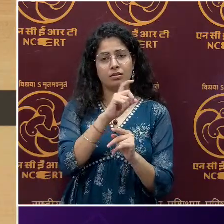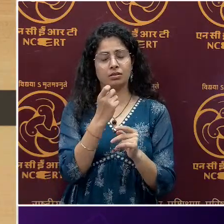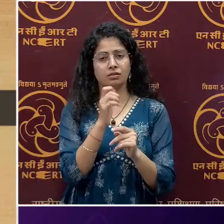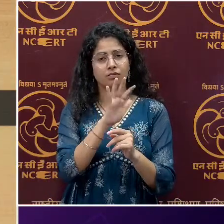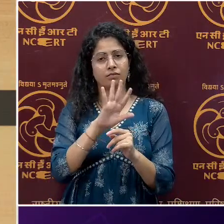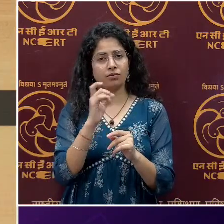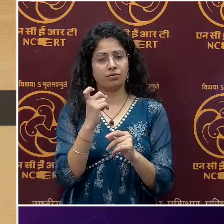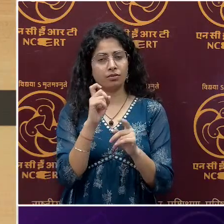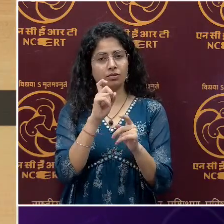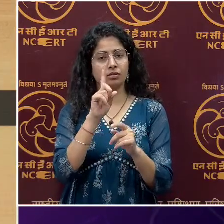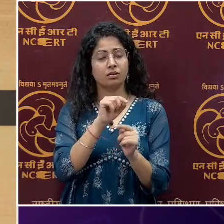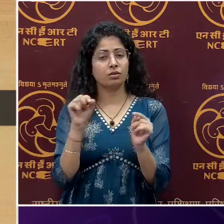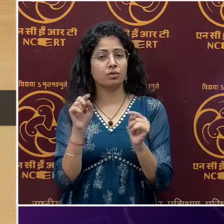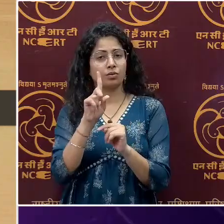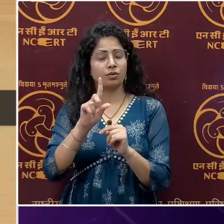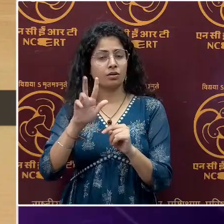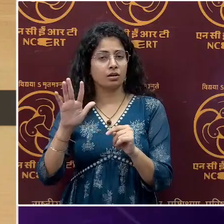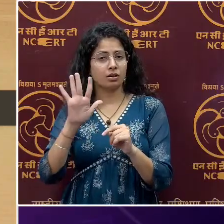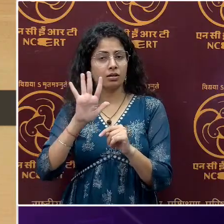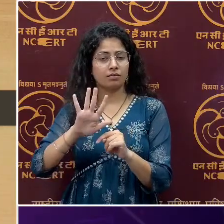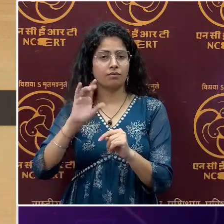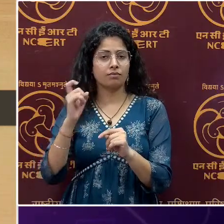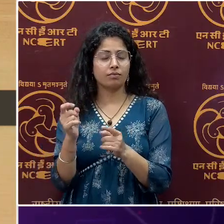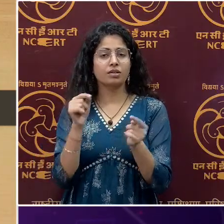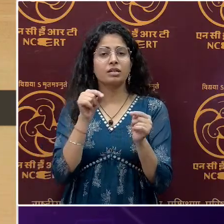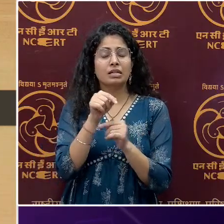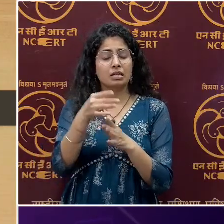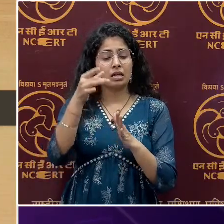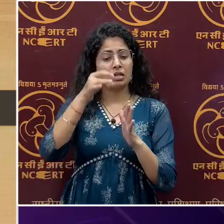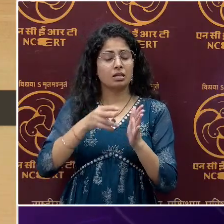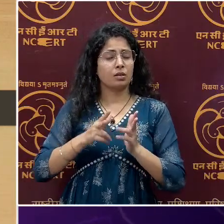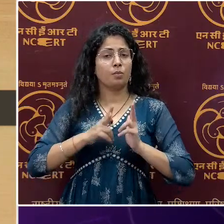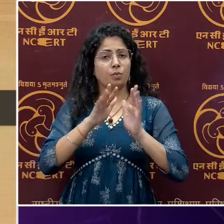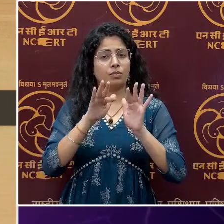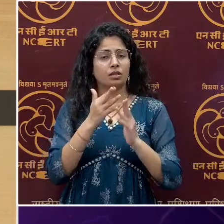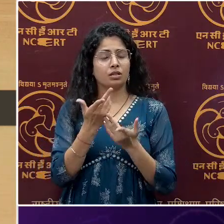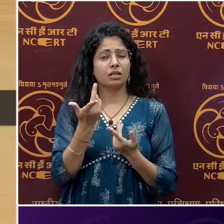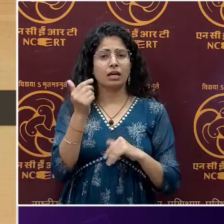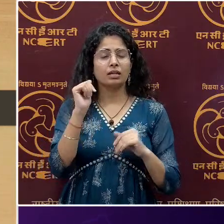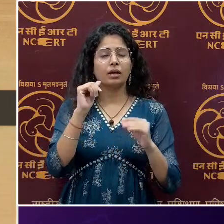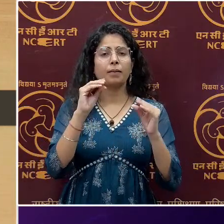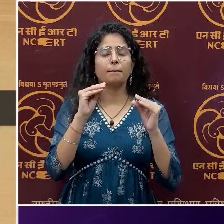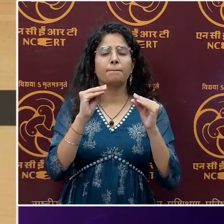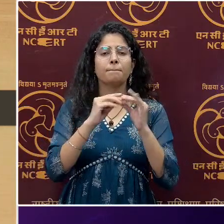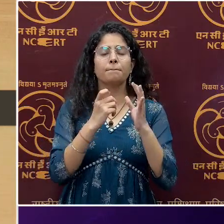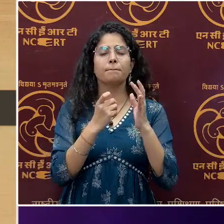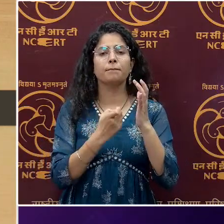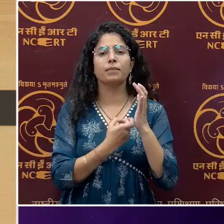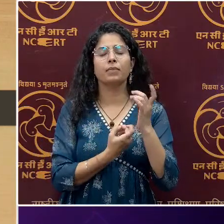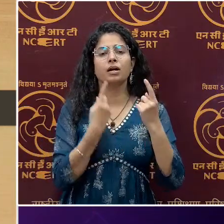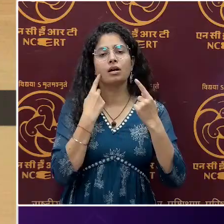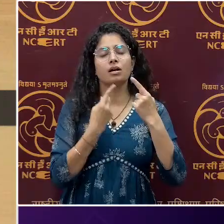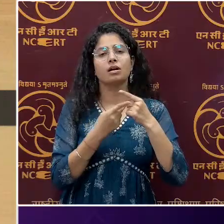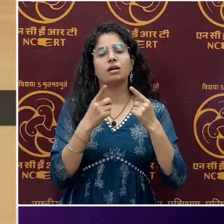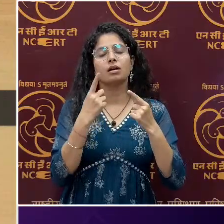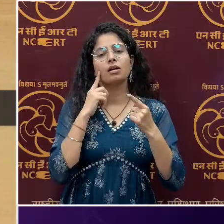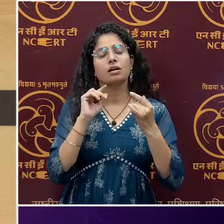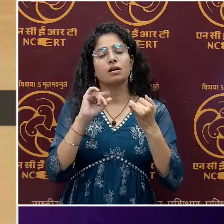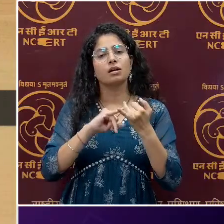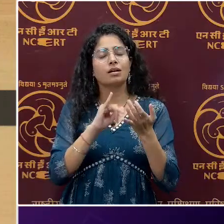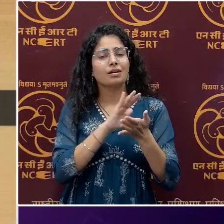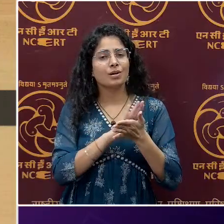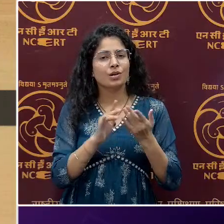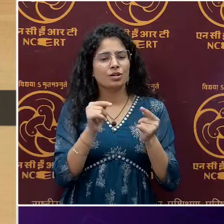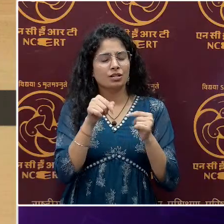to 1857, detailing how East India Company exploited internal division and social issues within India